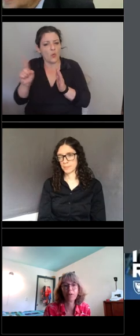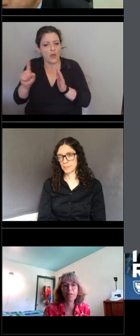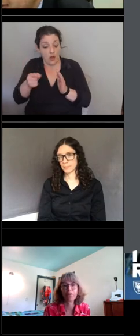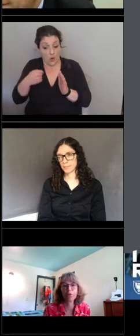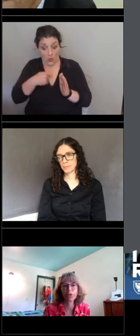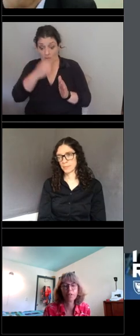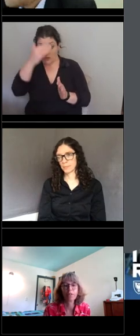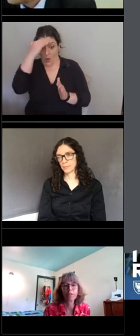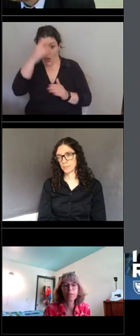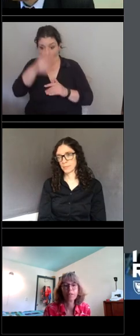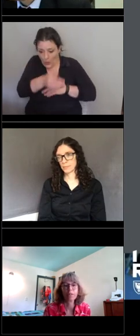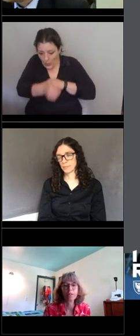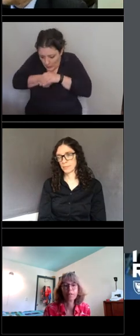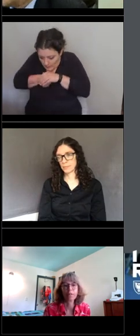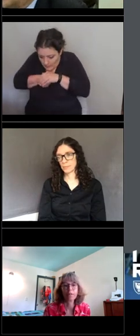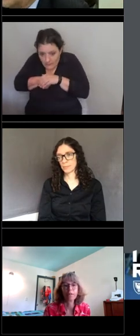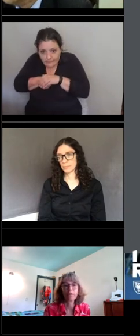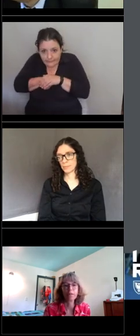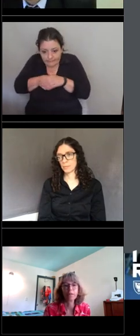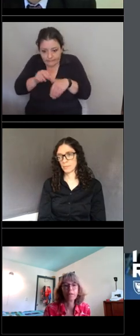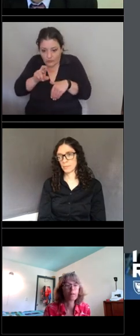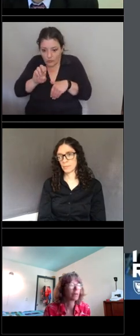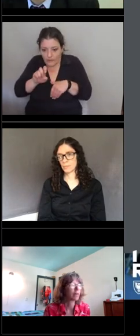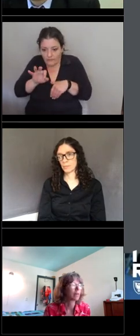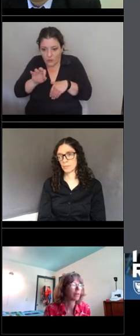find important in the future?